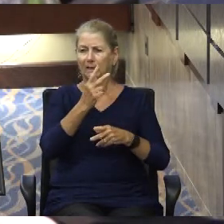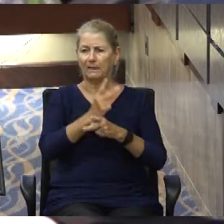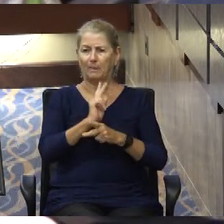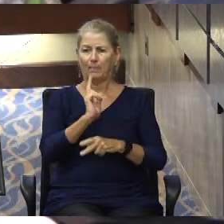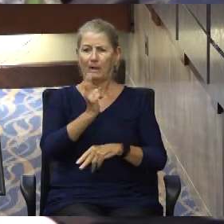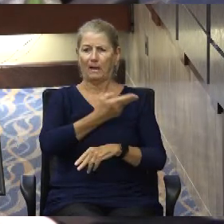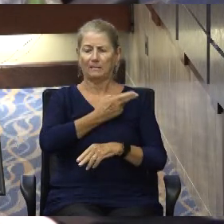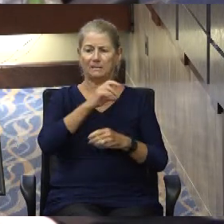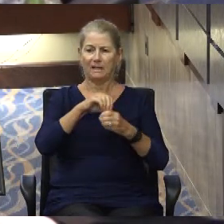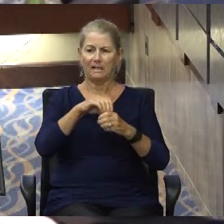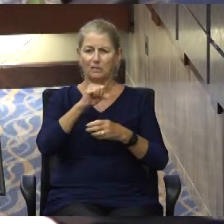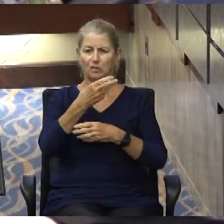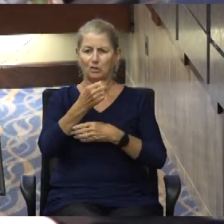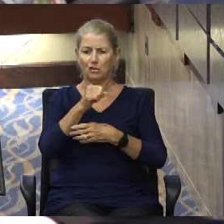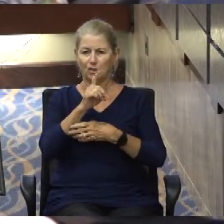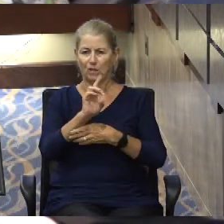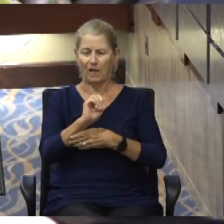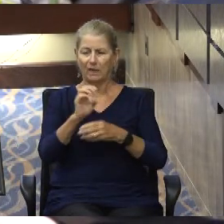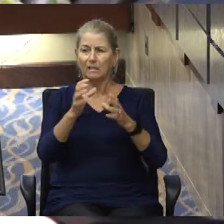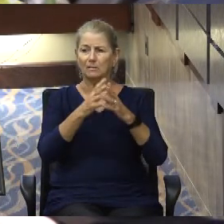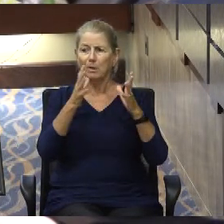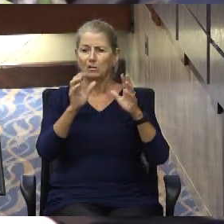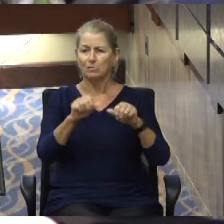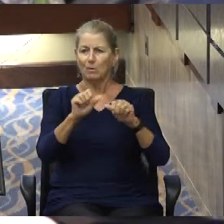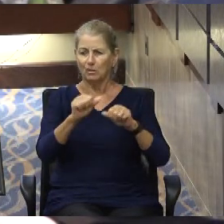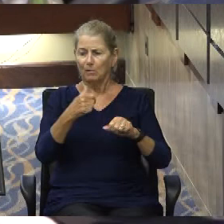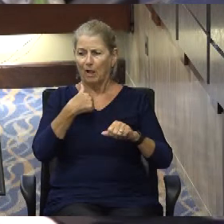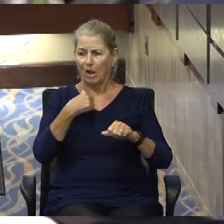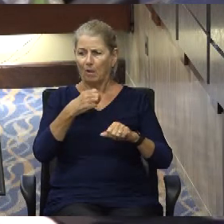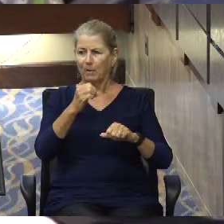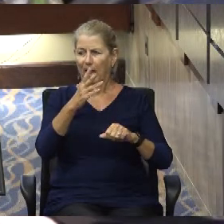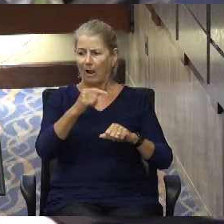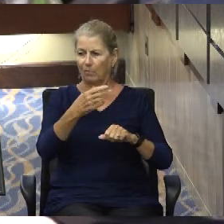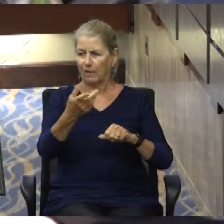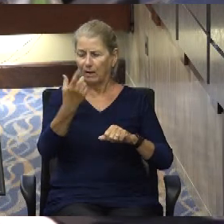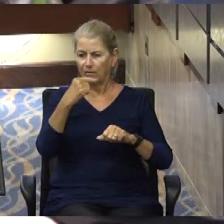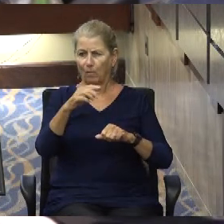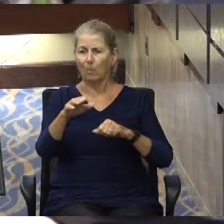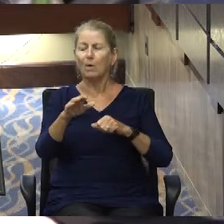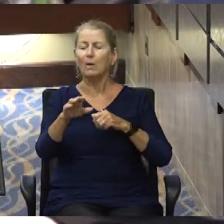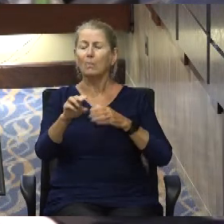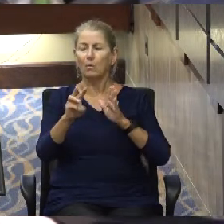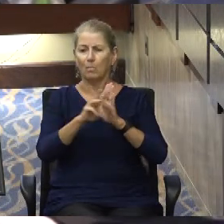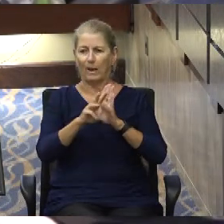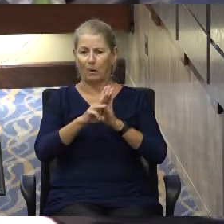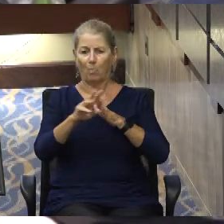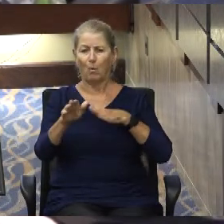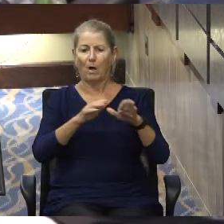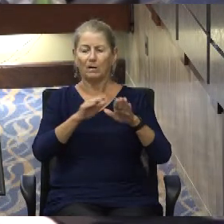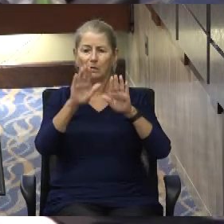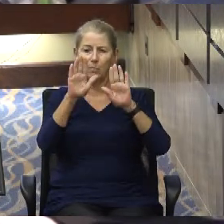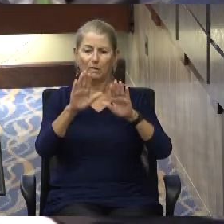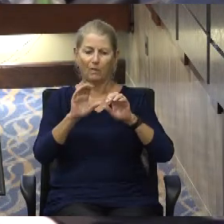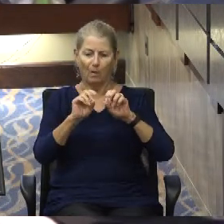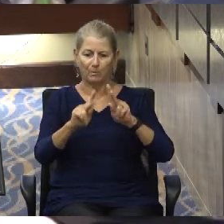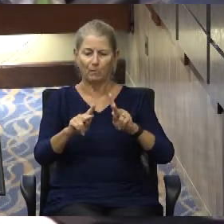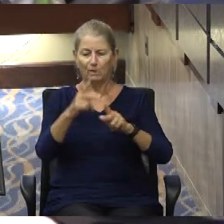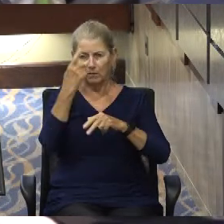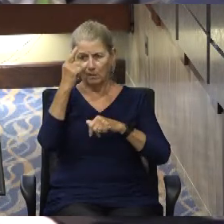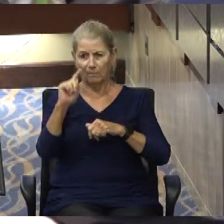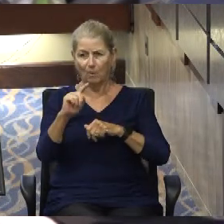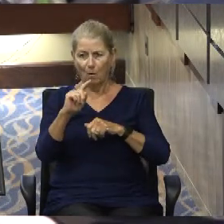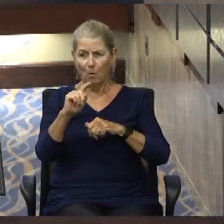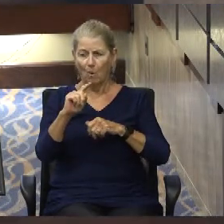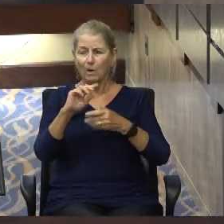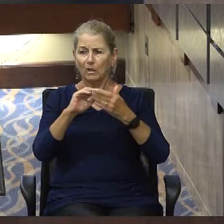much as possible. So I'll be out there with Ashley from Waco Walks. I think it's a great opportunity for our community to be able to speak